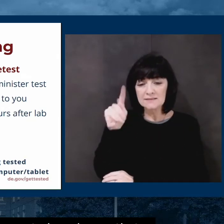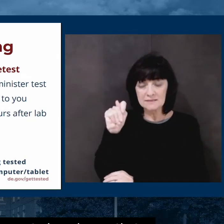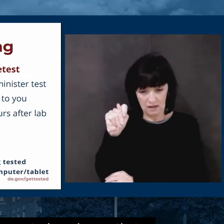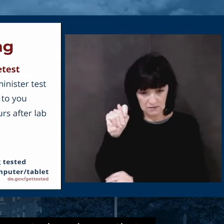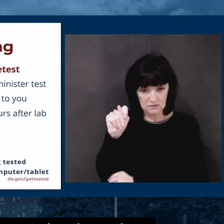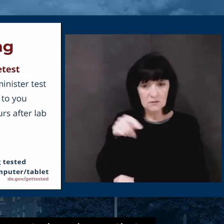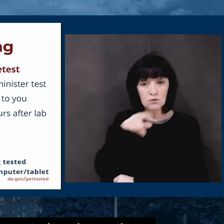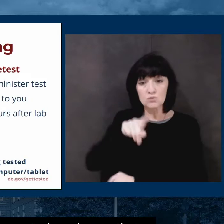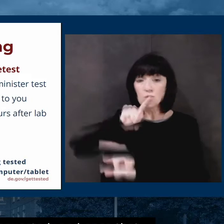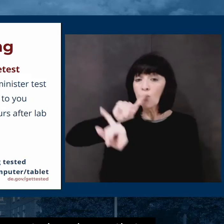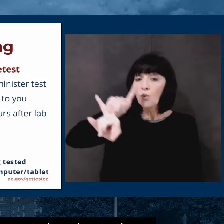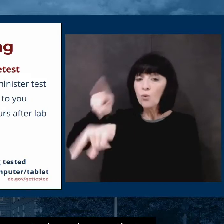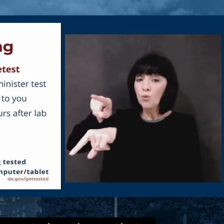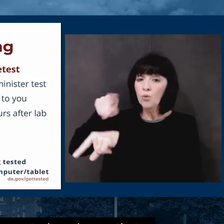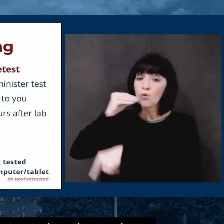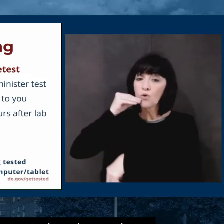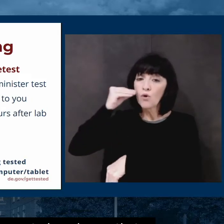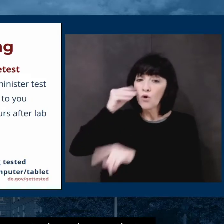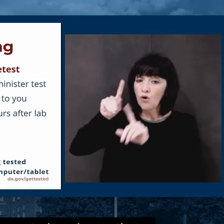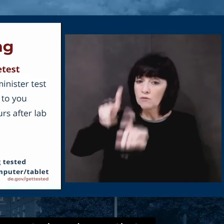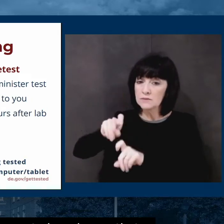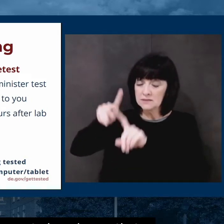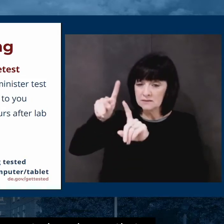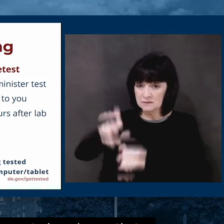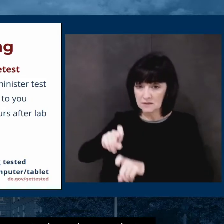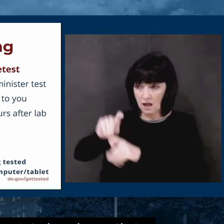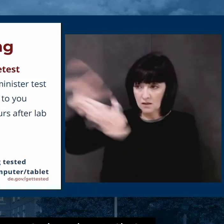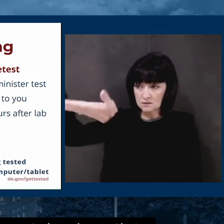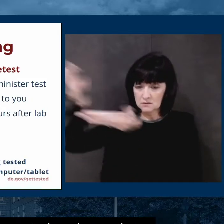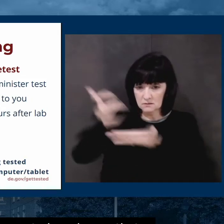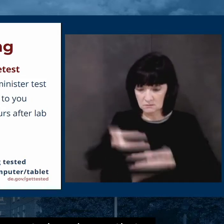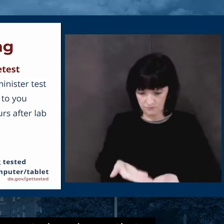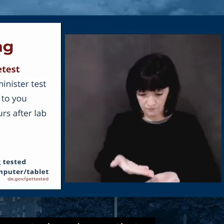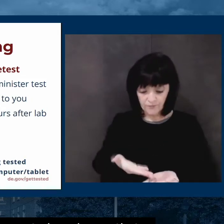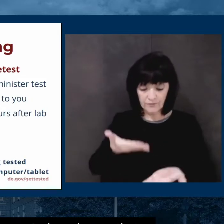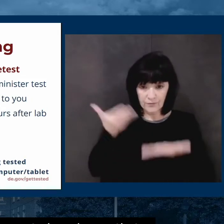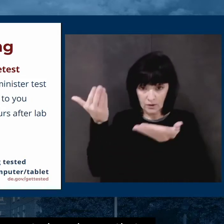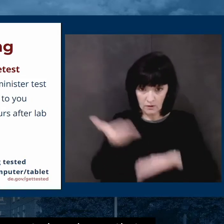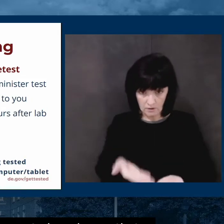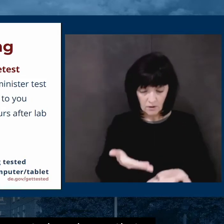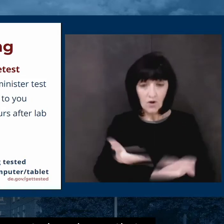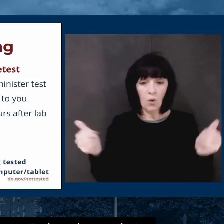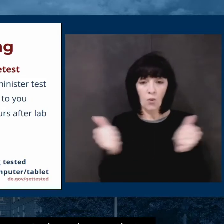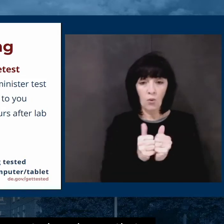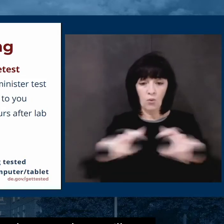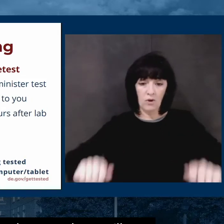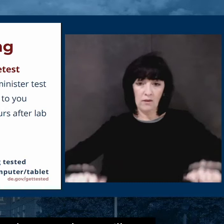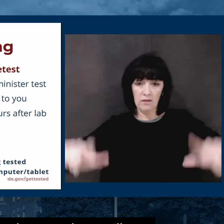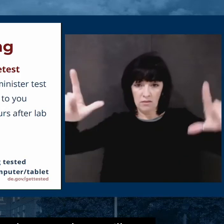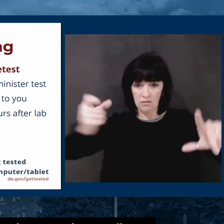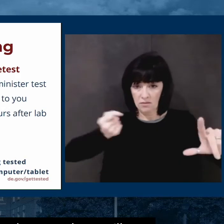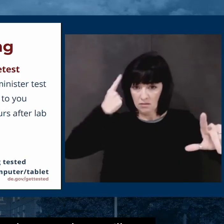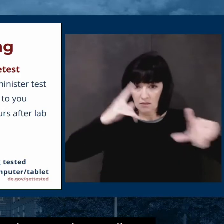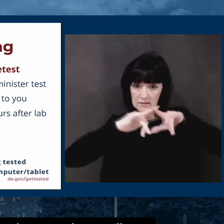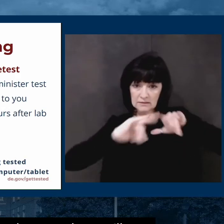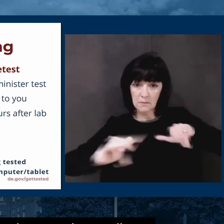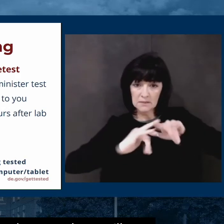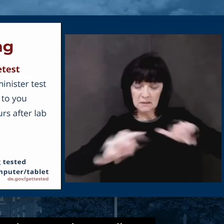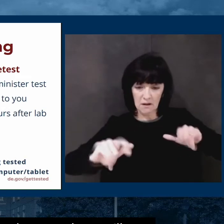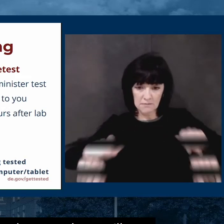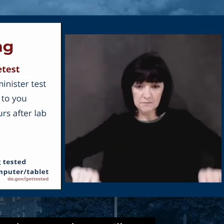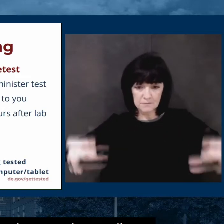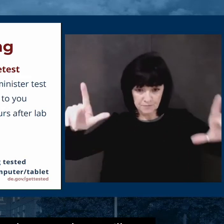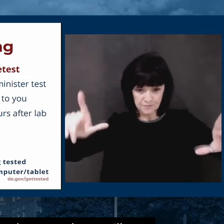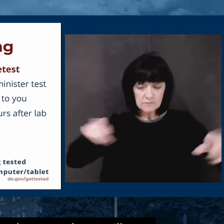testing kit, it'll arrive in your home. You do perform a video chat with medical staff from the Vault laboratory. That test will be administered, and then